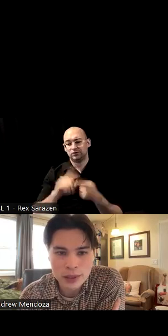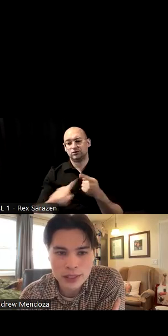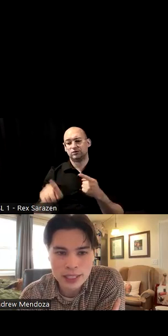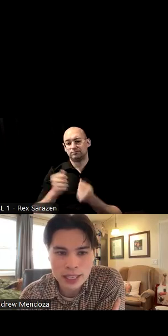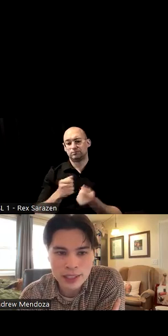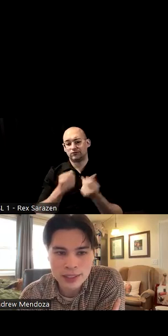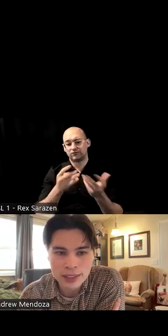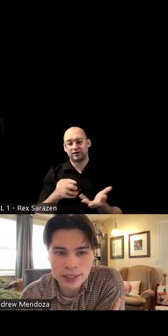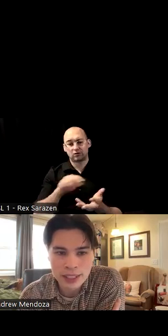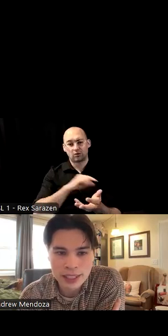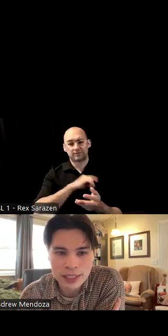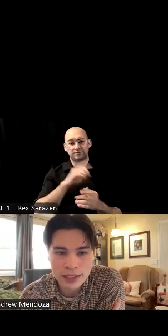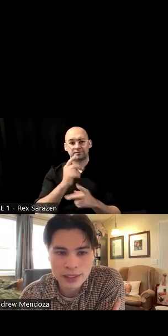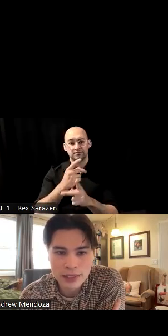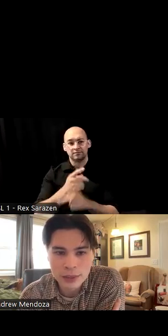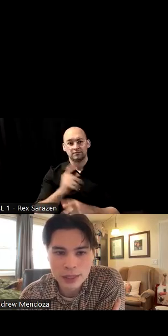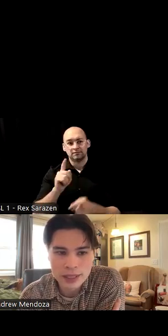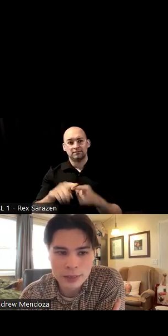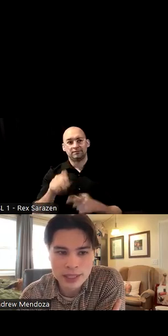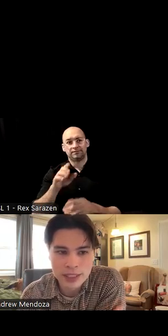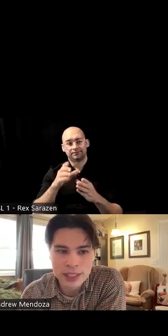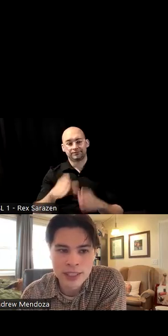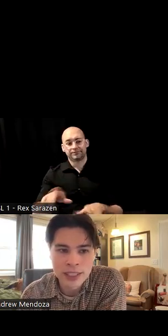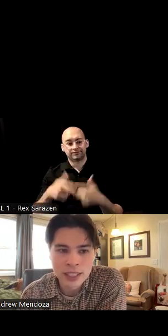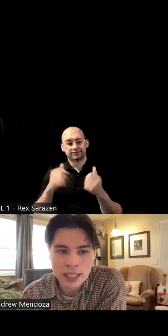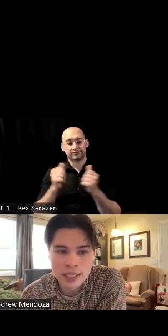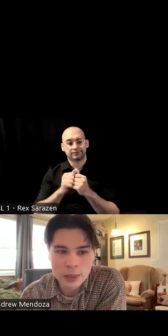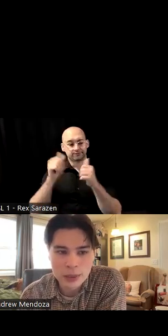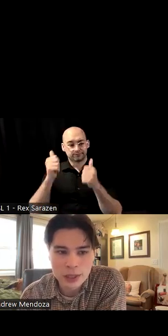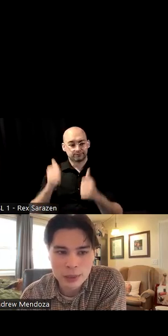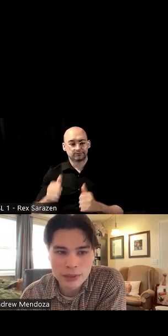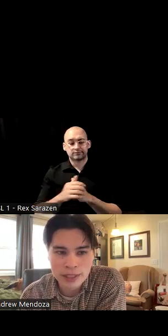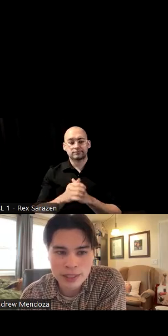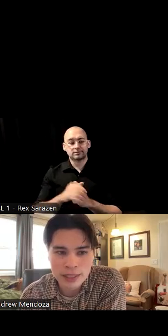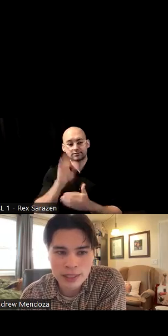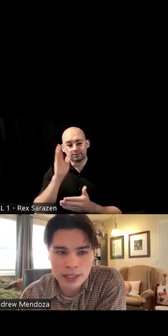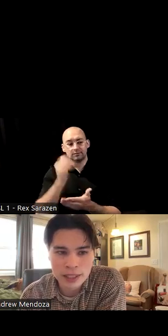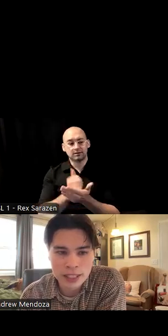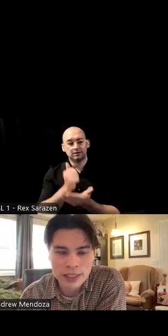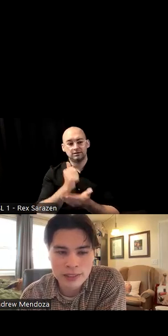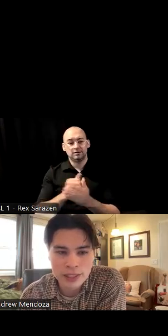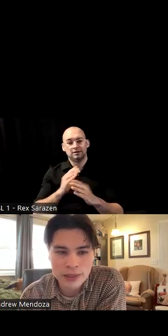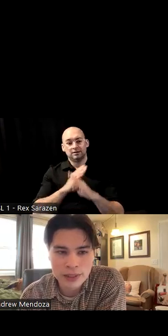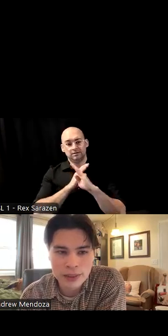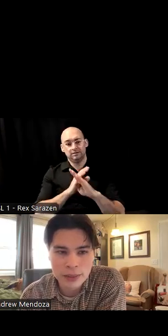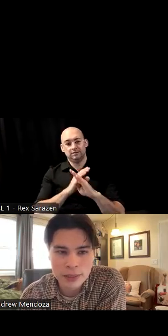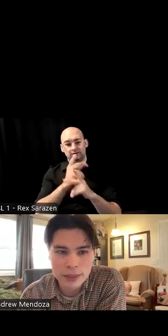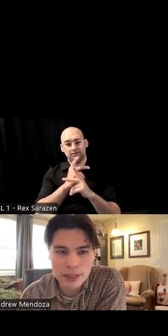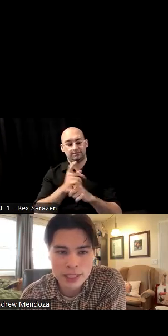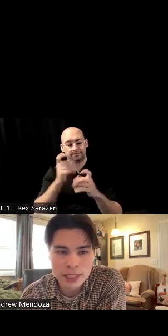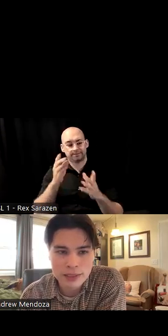provide quality care to their clients that are living with dementia. And this will help prevent caregivers